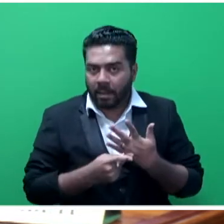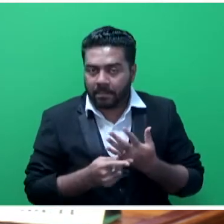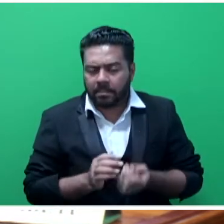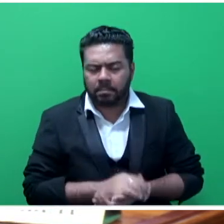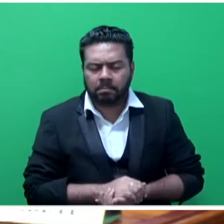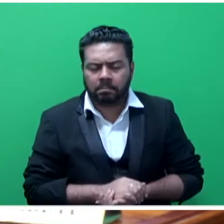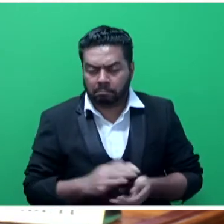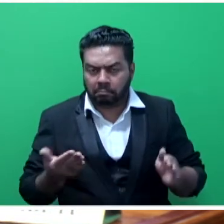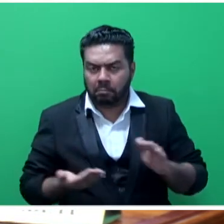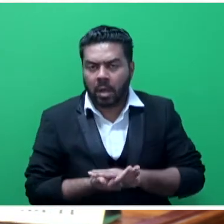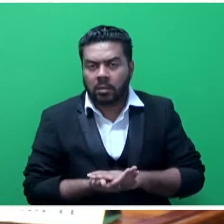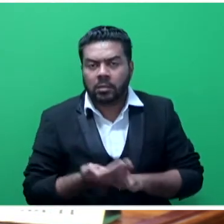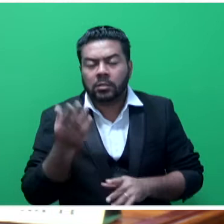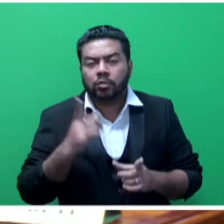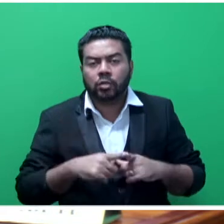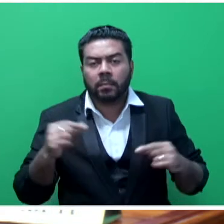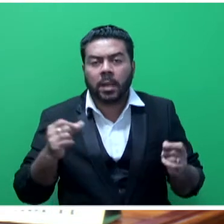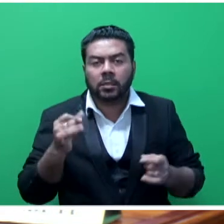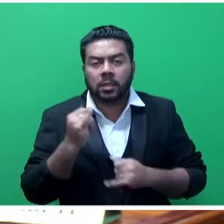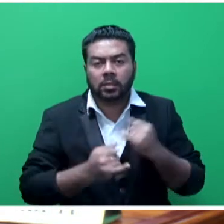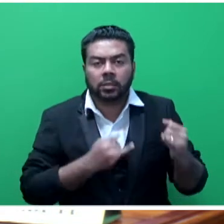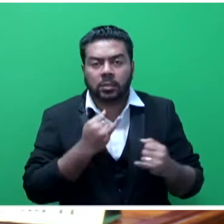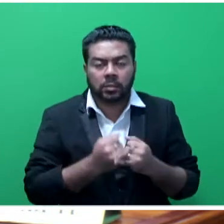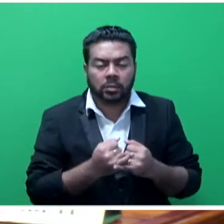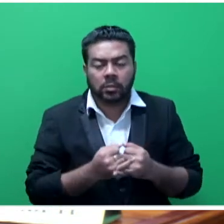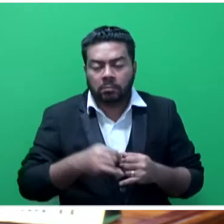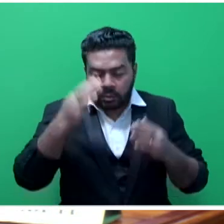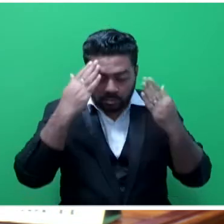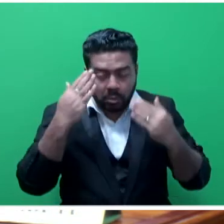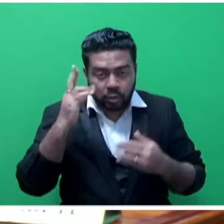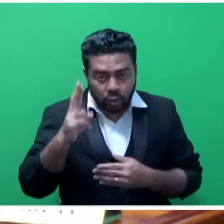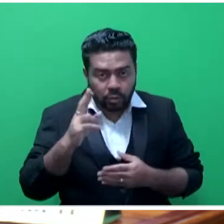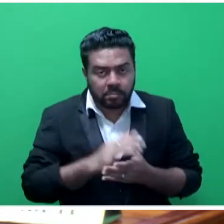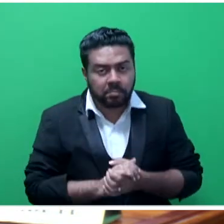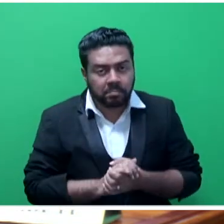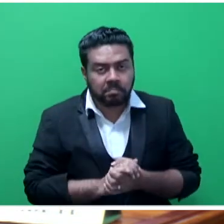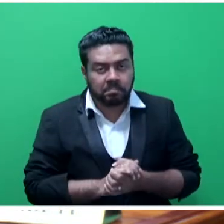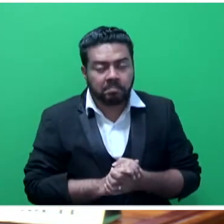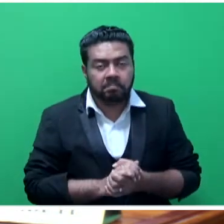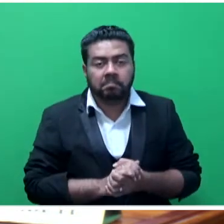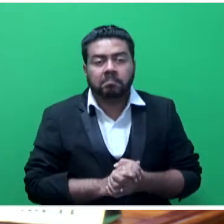under Japan's international cooperation system. Mr. Speaker, sir, this